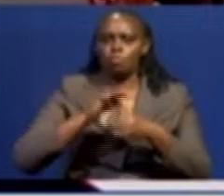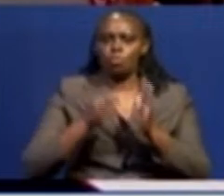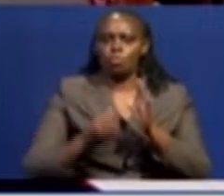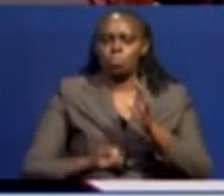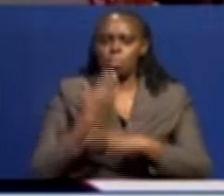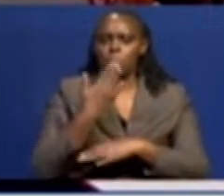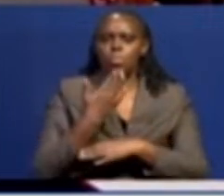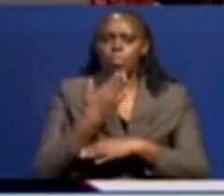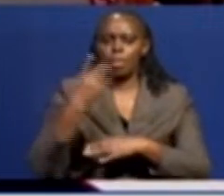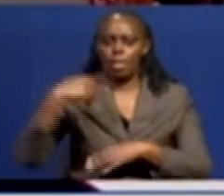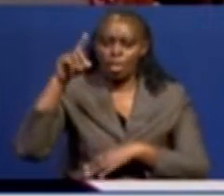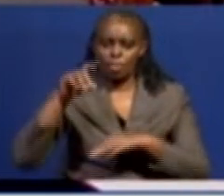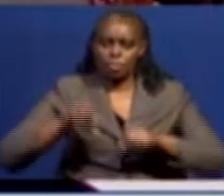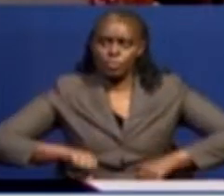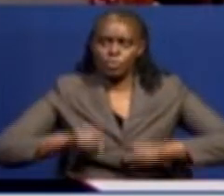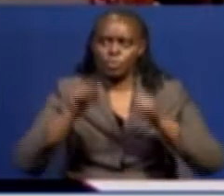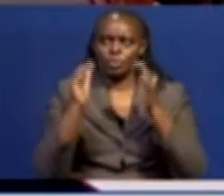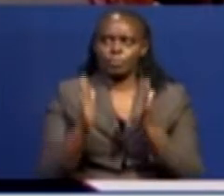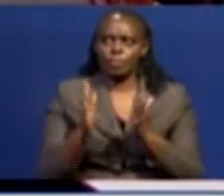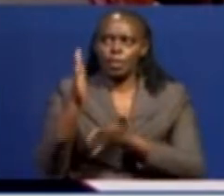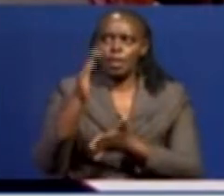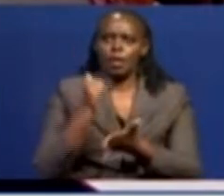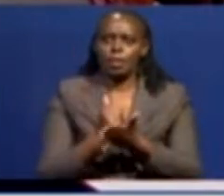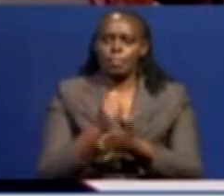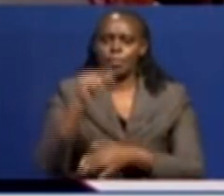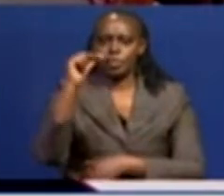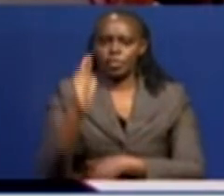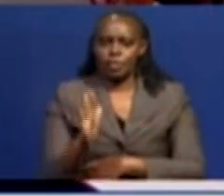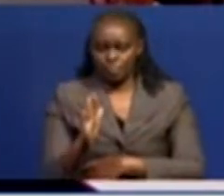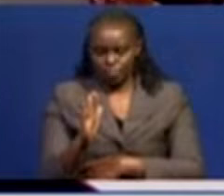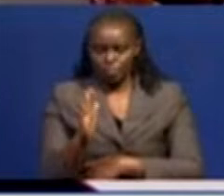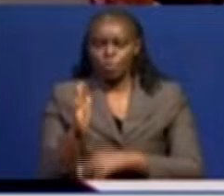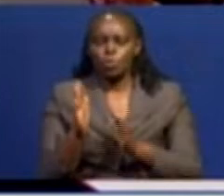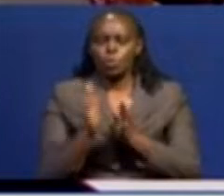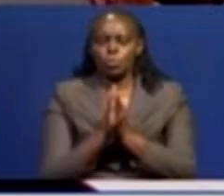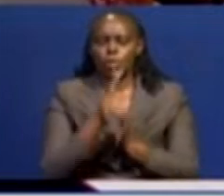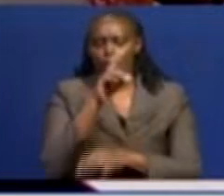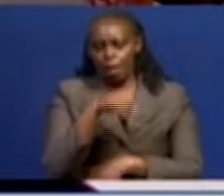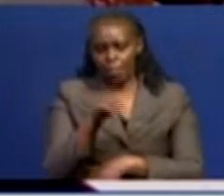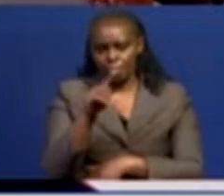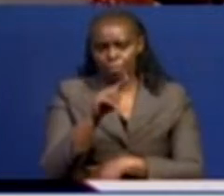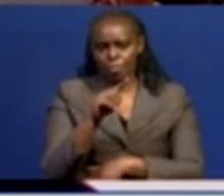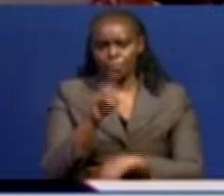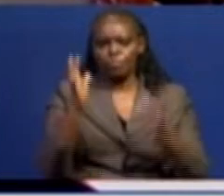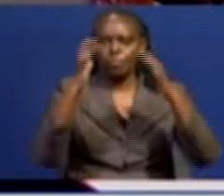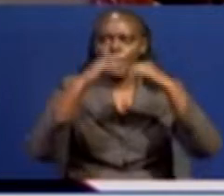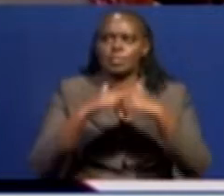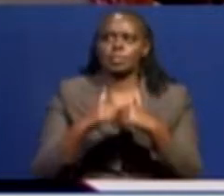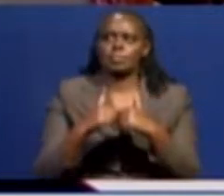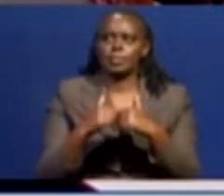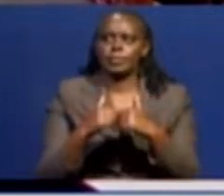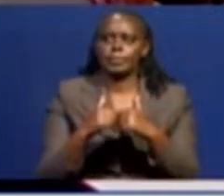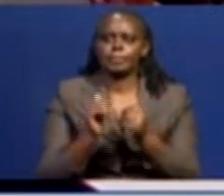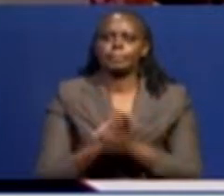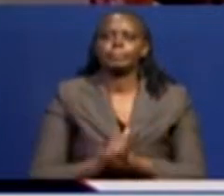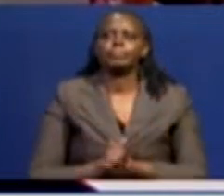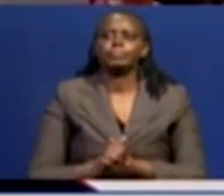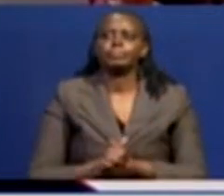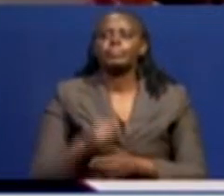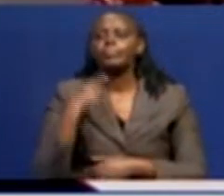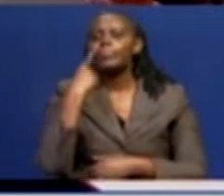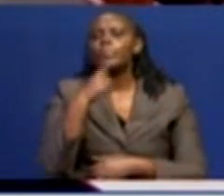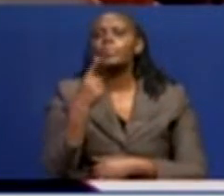the bond shall consist of an executive chairperson appointed by the governor with the approval of the county